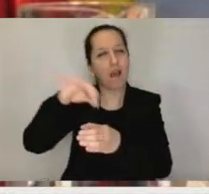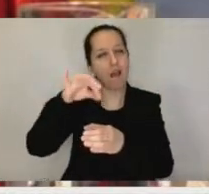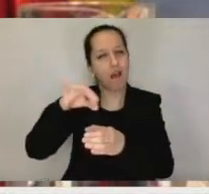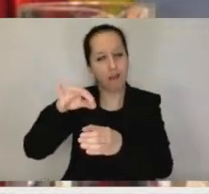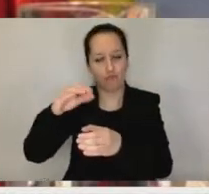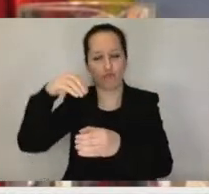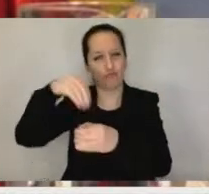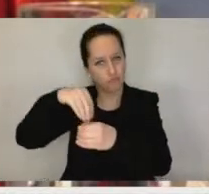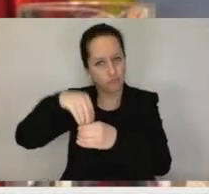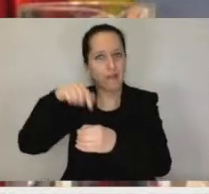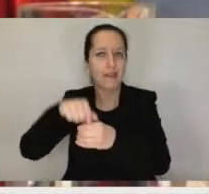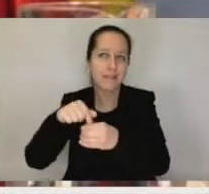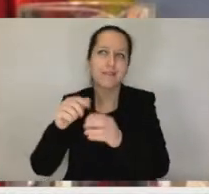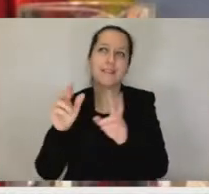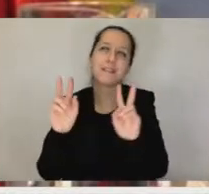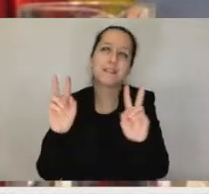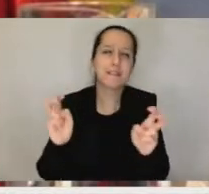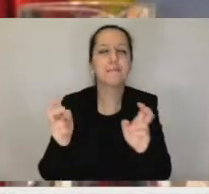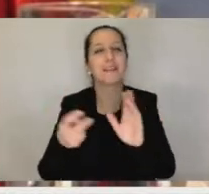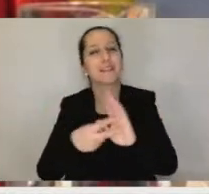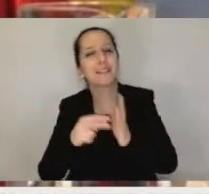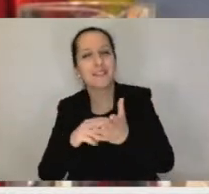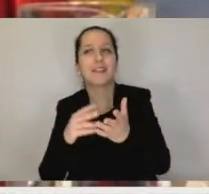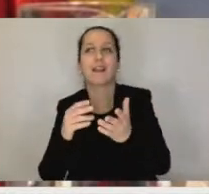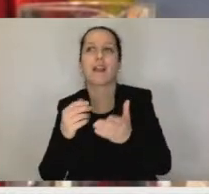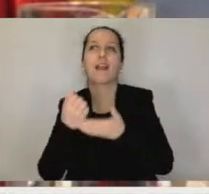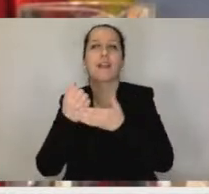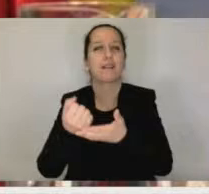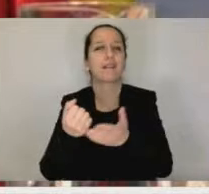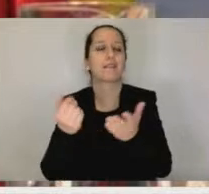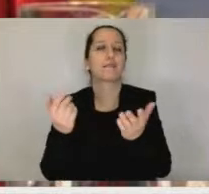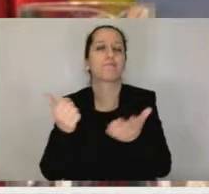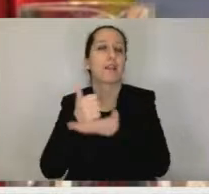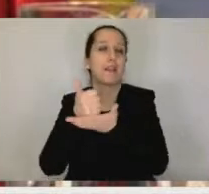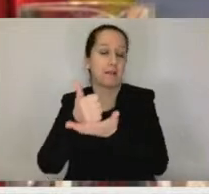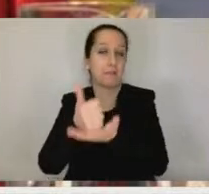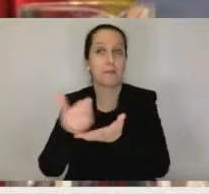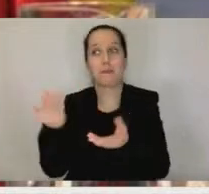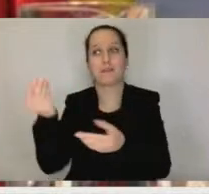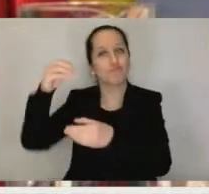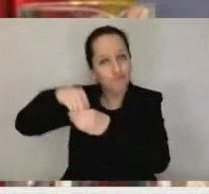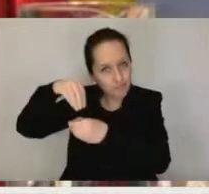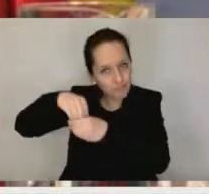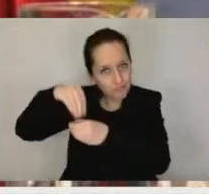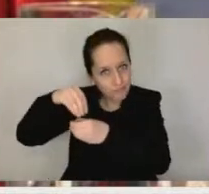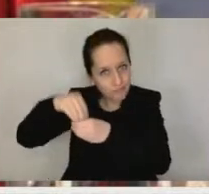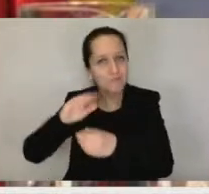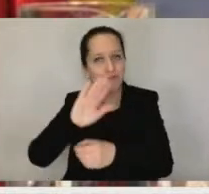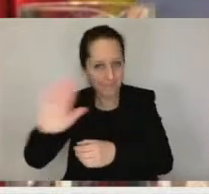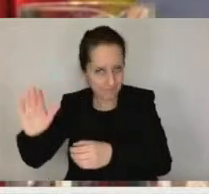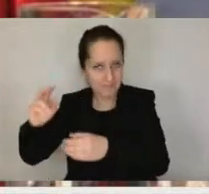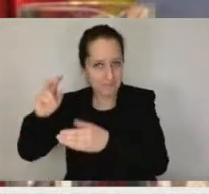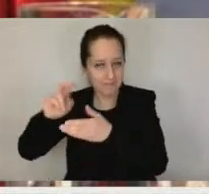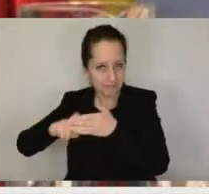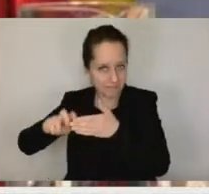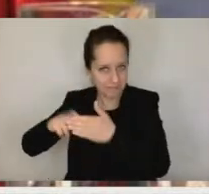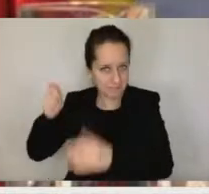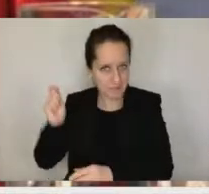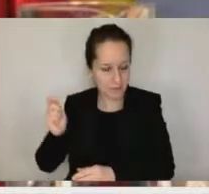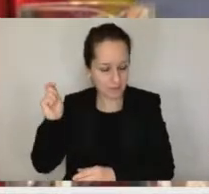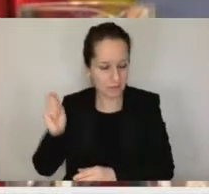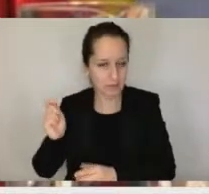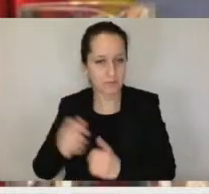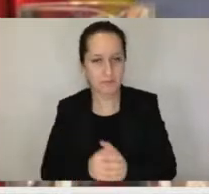flexible, and it works well. And what one needs in parallel with the app is you need a